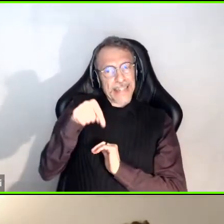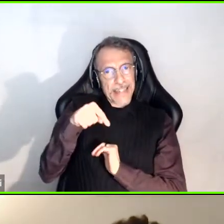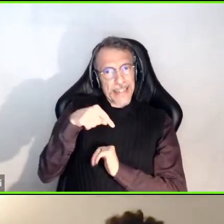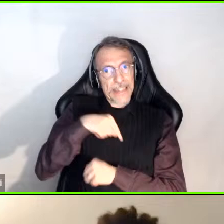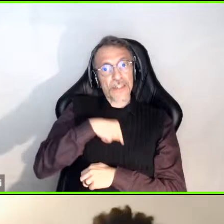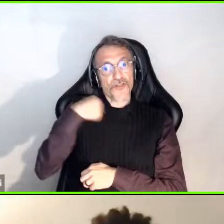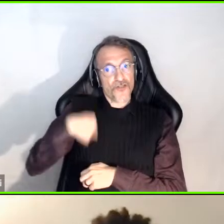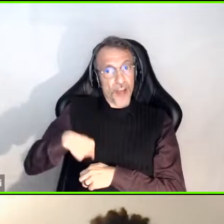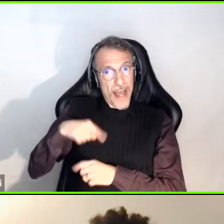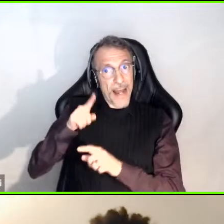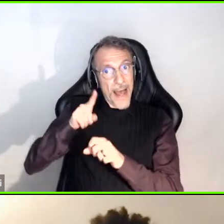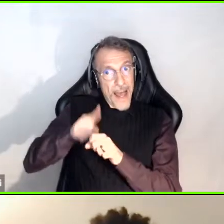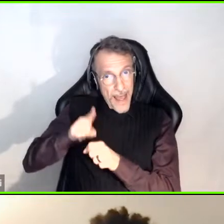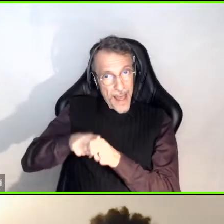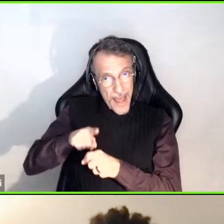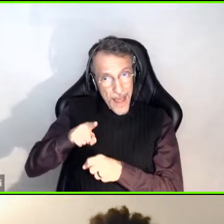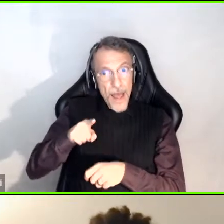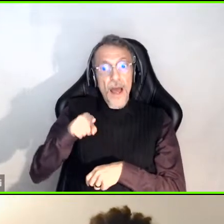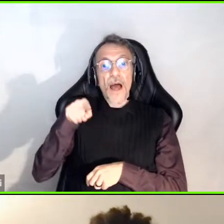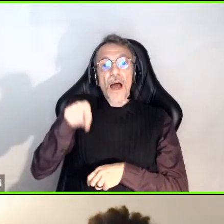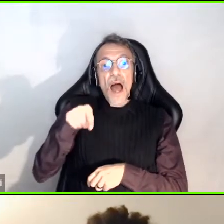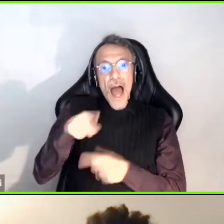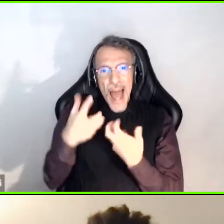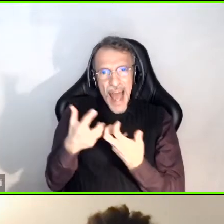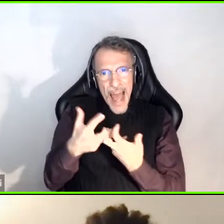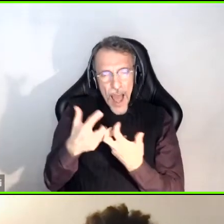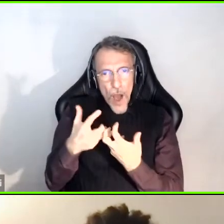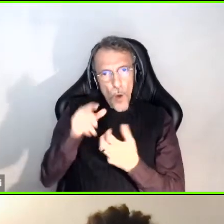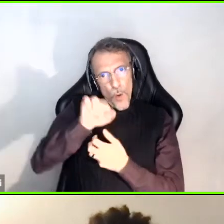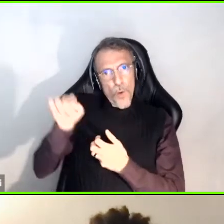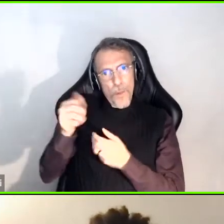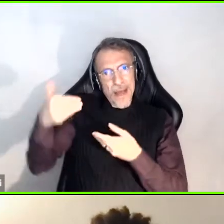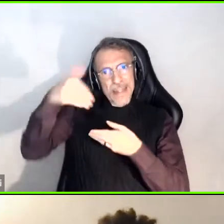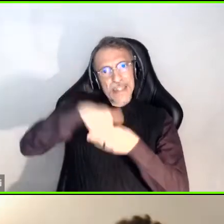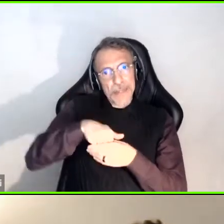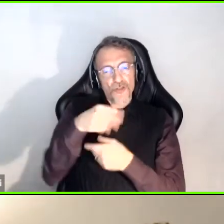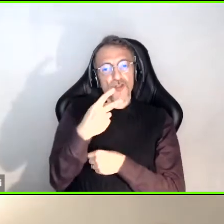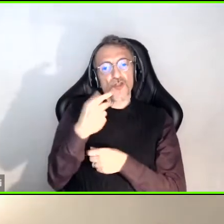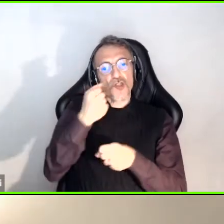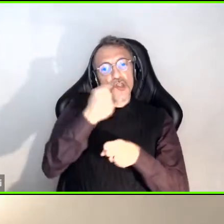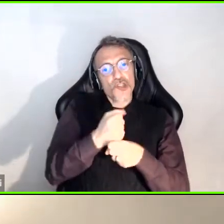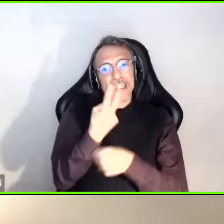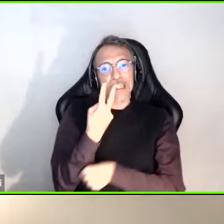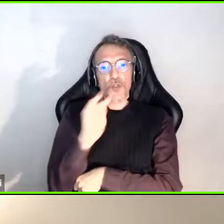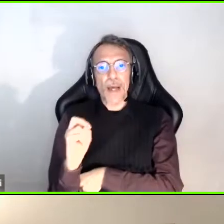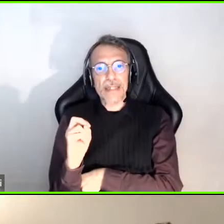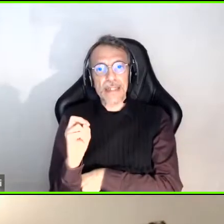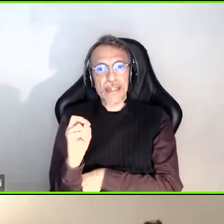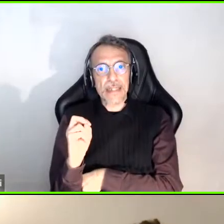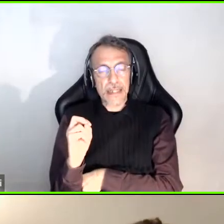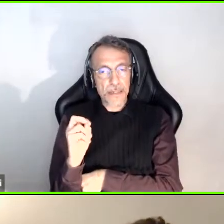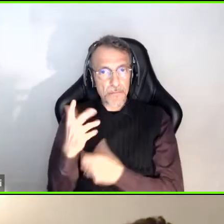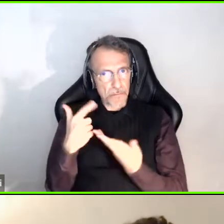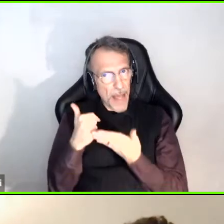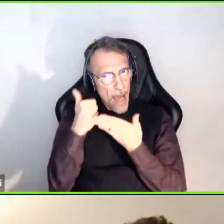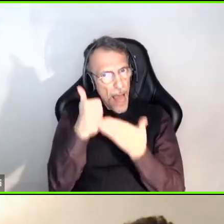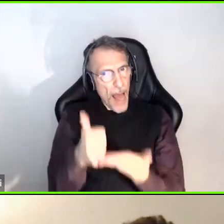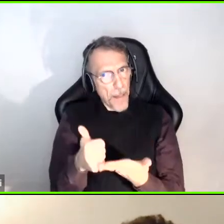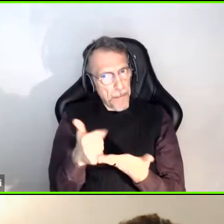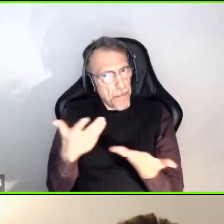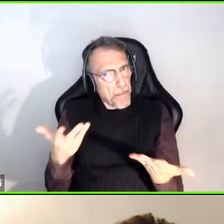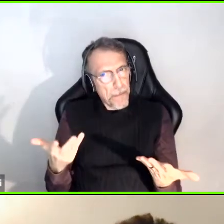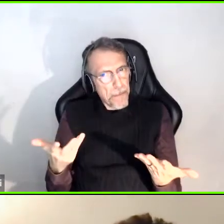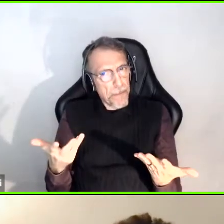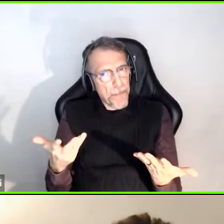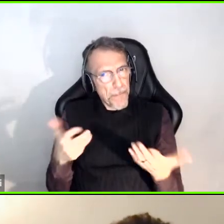in particular, how does their participation in the G20's framework help with debt